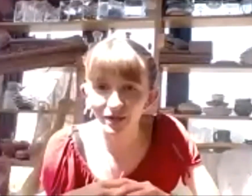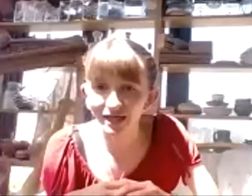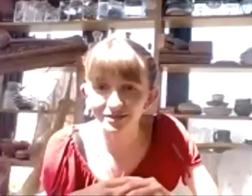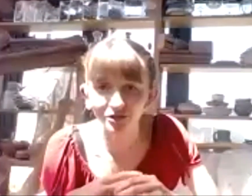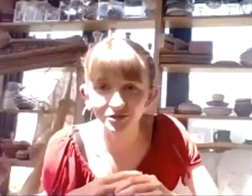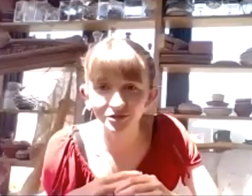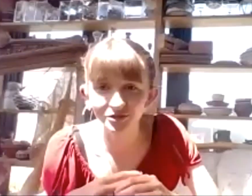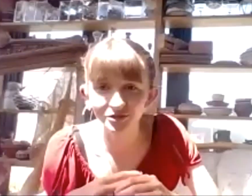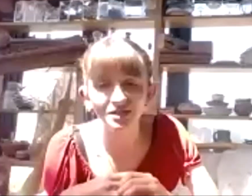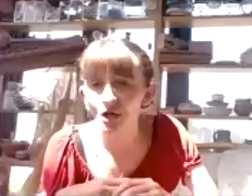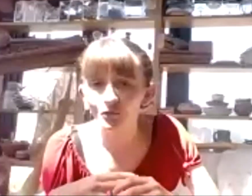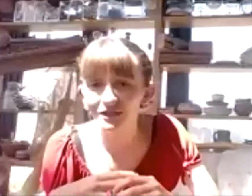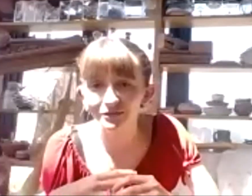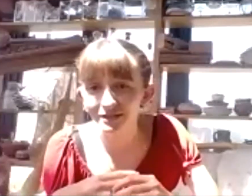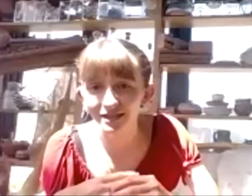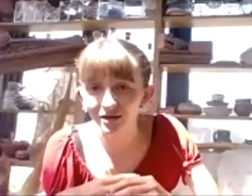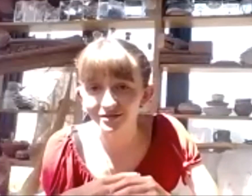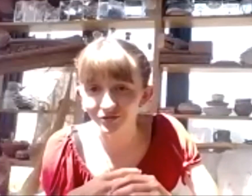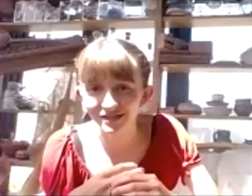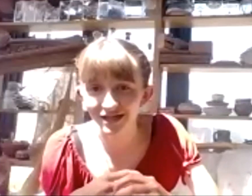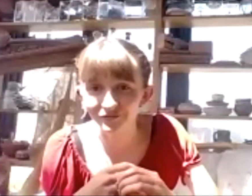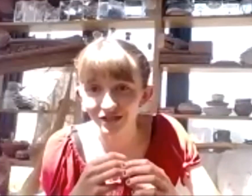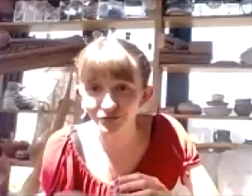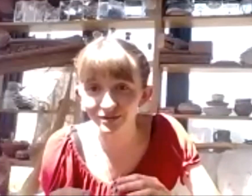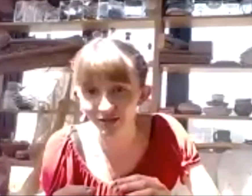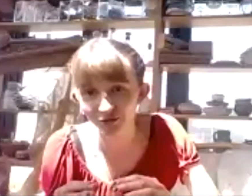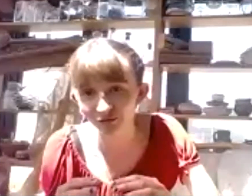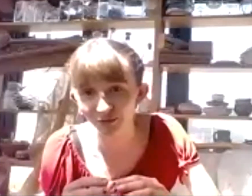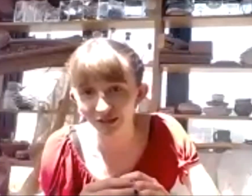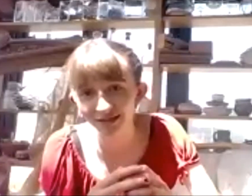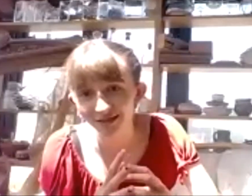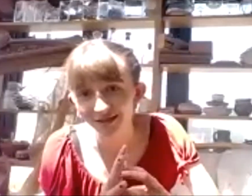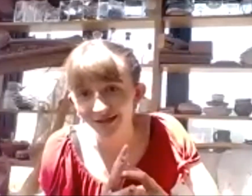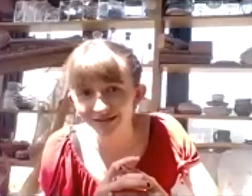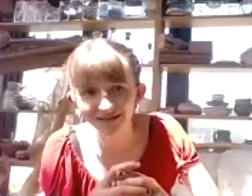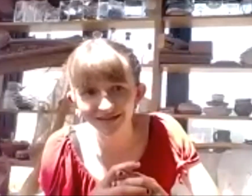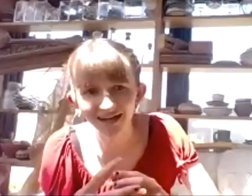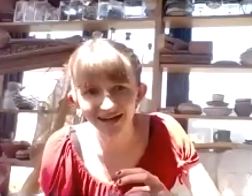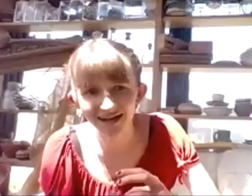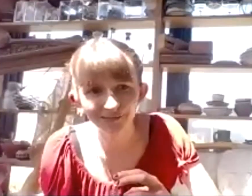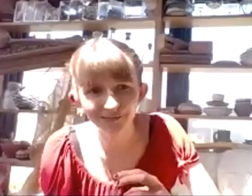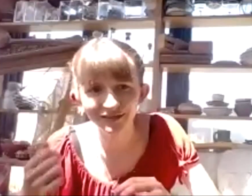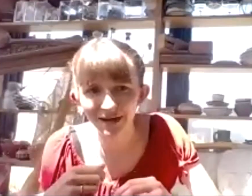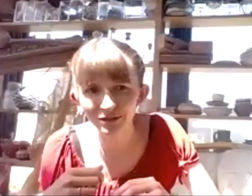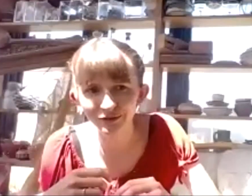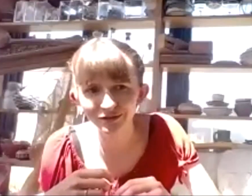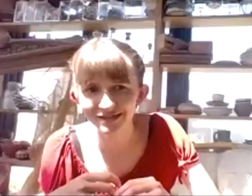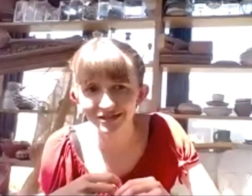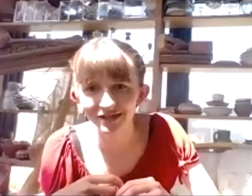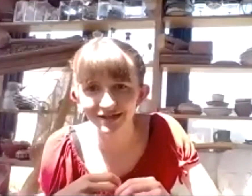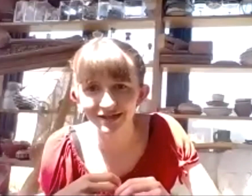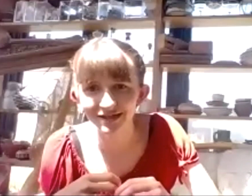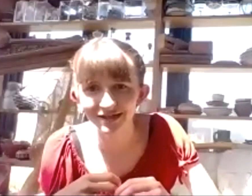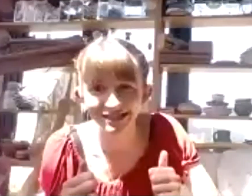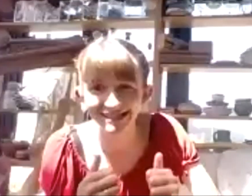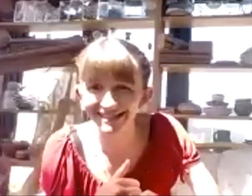to be a paleontologist since I was really, really young. So this is kind of like a dream come true for me. And yeah, I'm really happy to be with you guys here today to